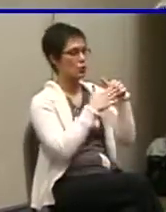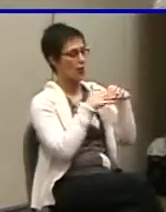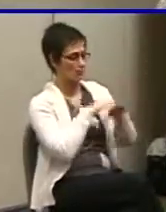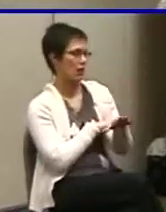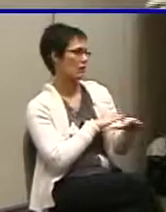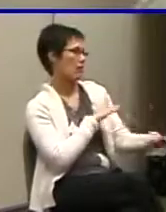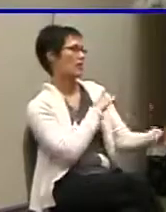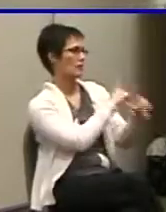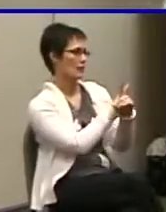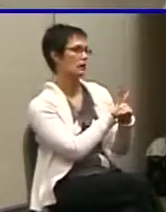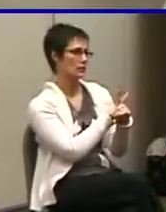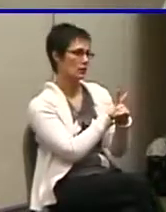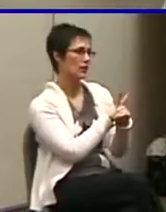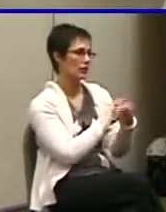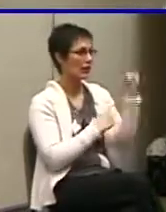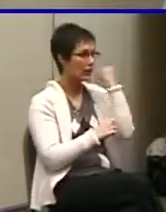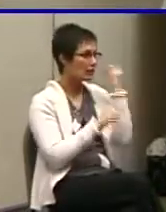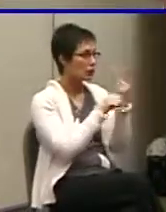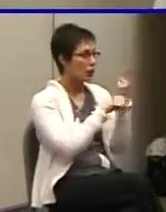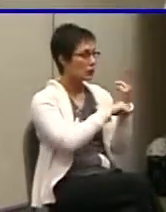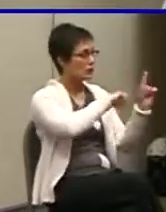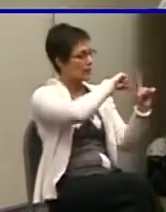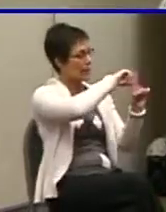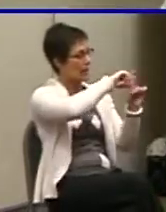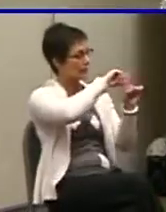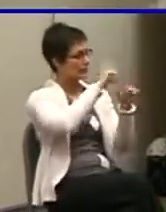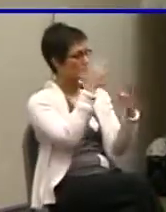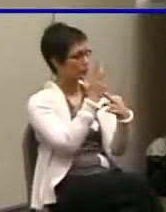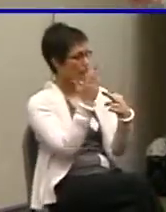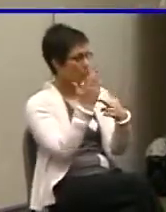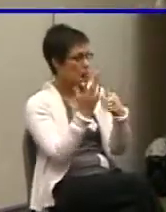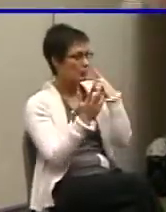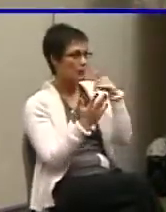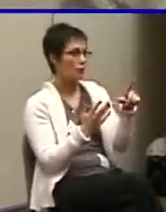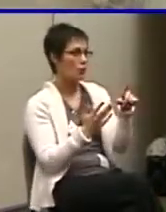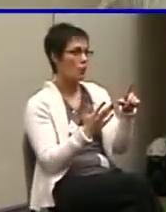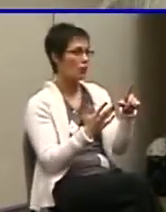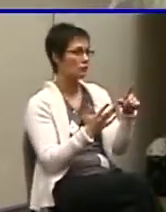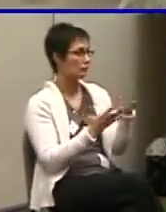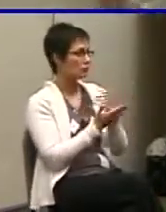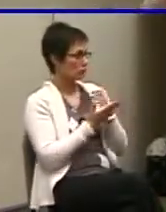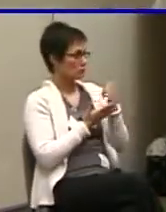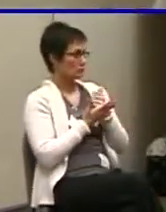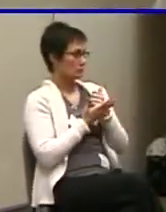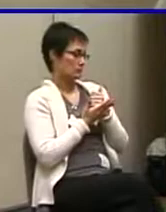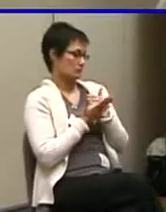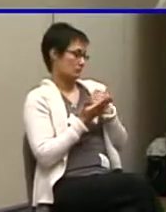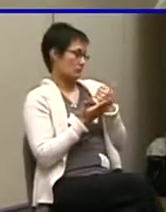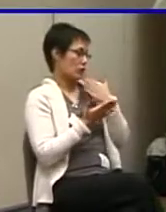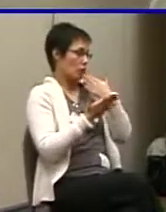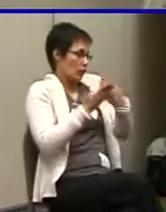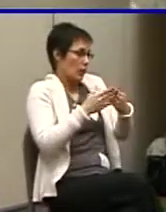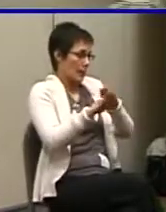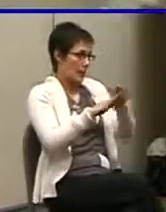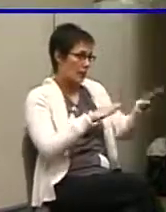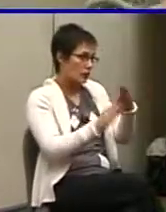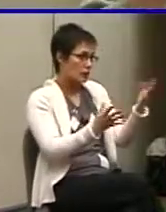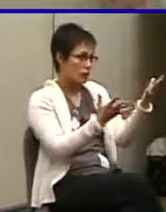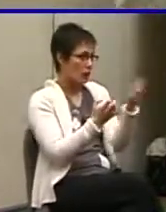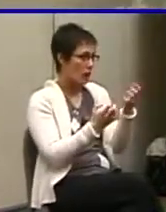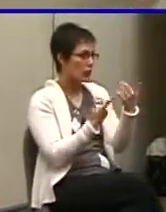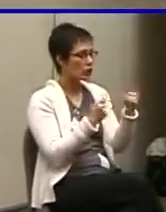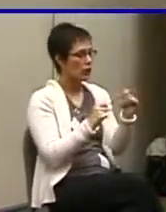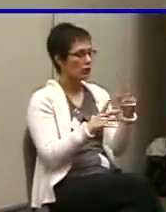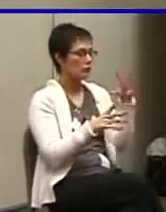If you are teaching, using positive reinforcement for desired behaviors, attempting to try to get the child to engage in things and trap them into tasks,